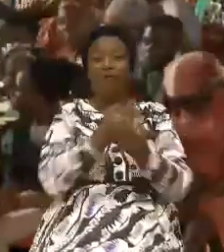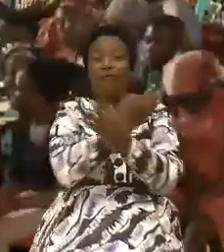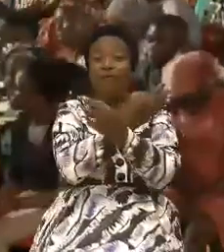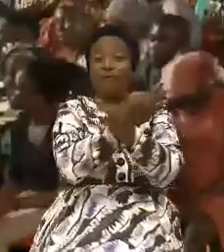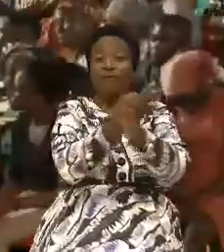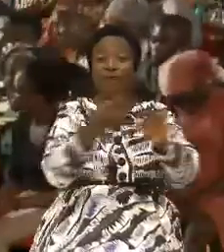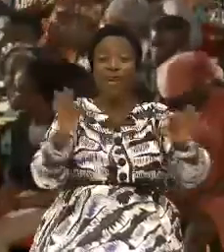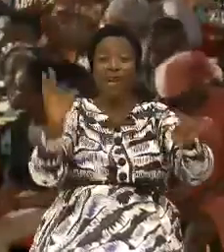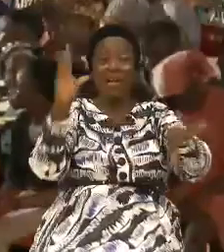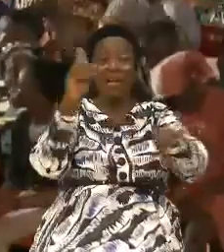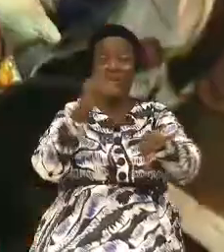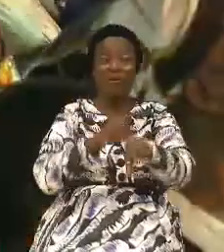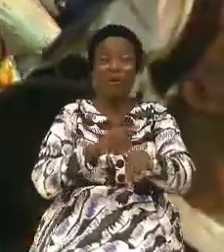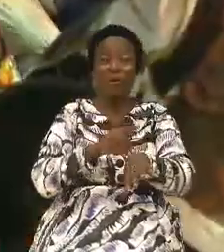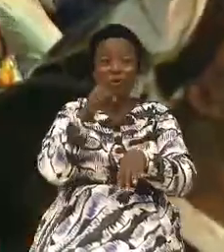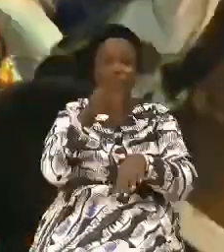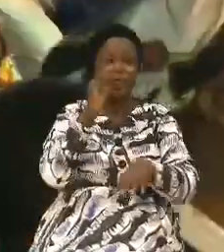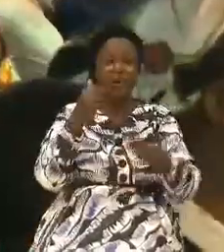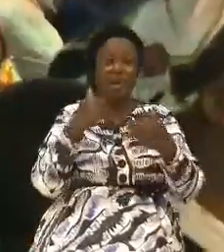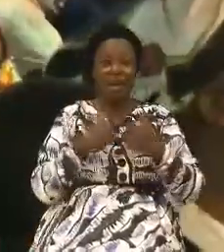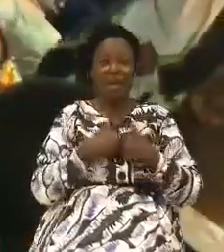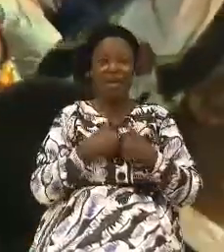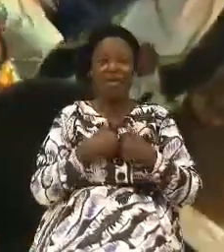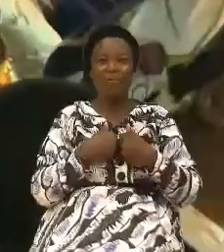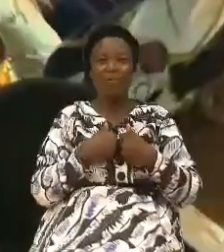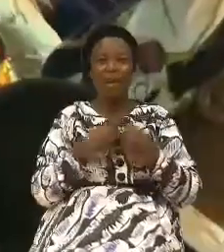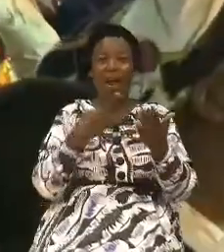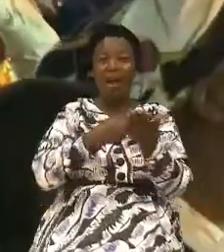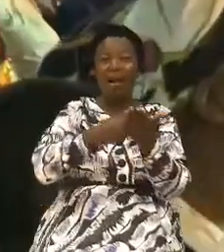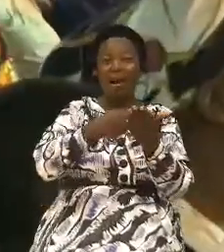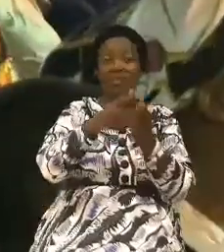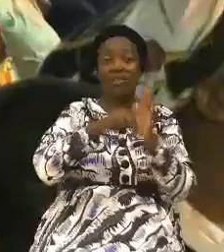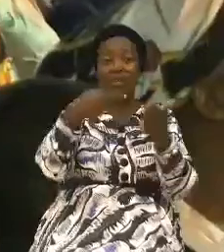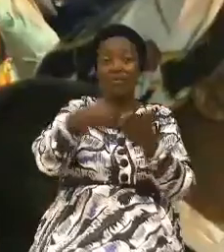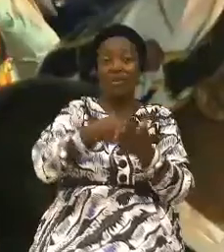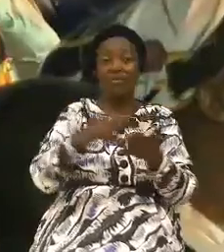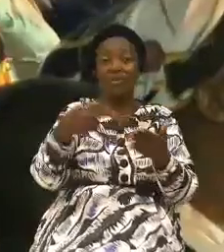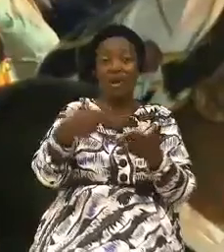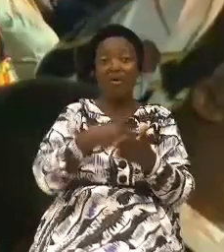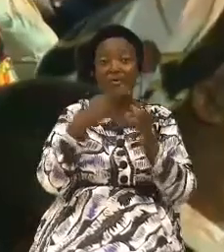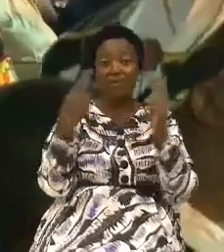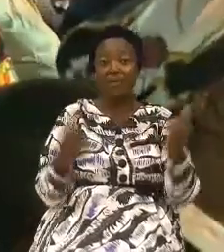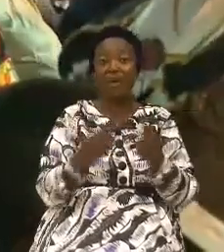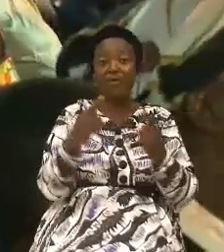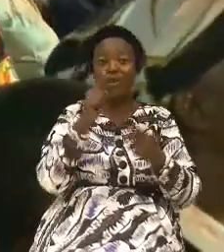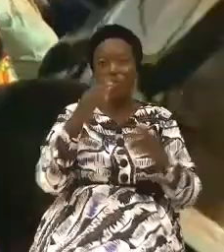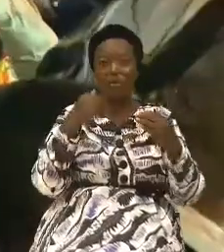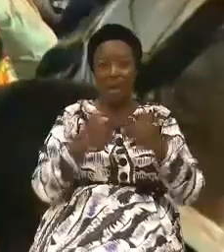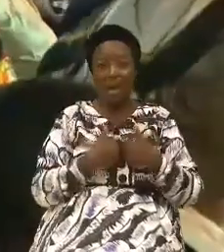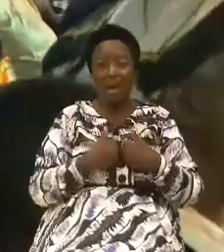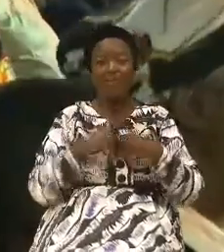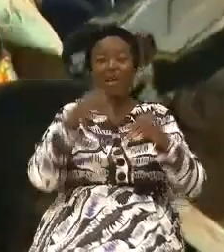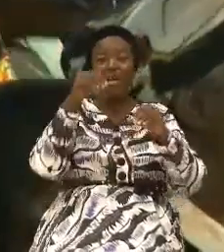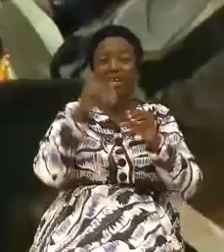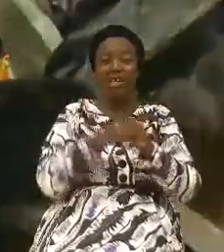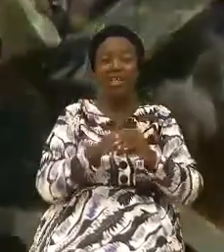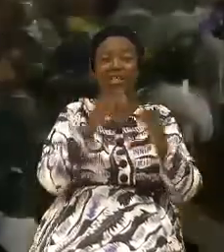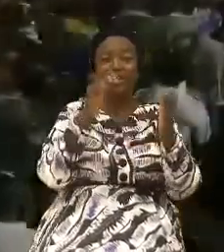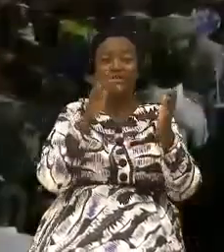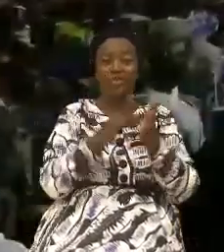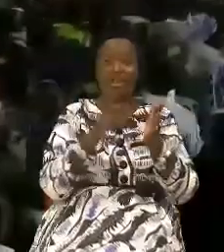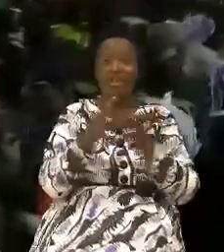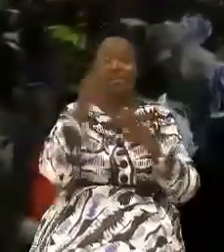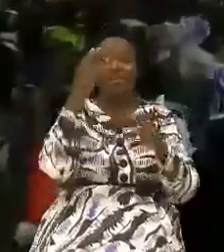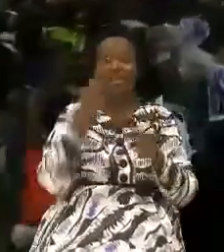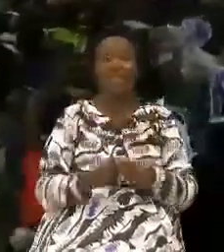Emancipation, you will have. Righteousness, renewal, revival, you will have in Jesus'